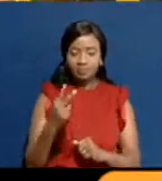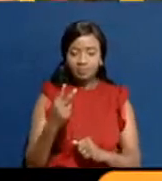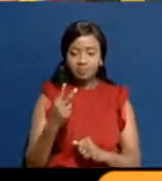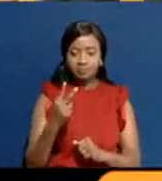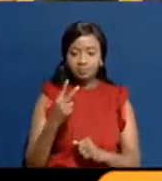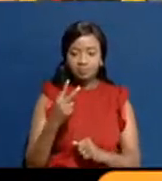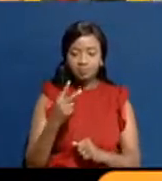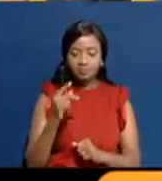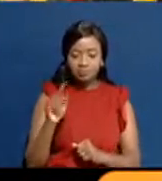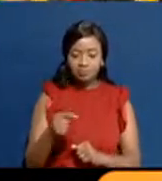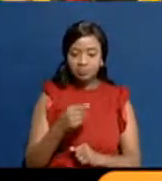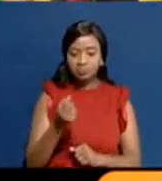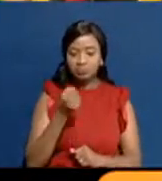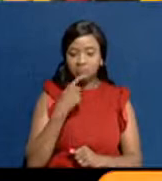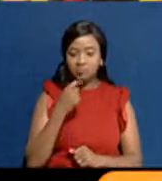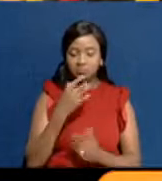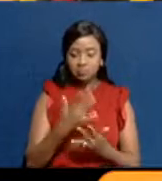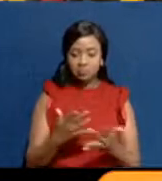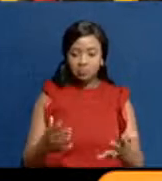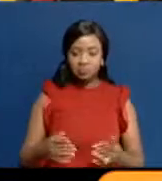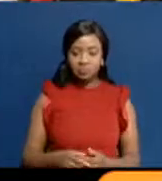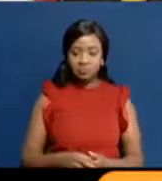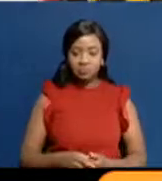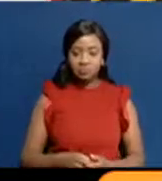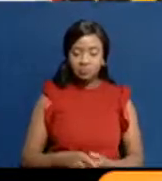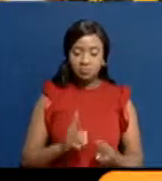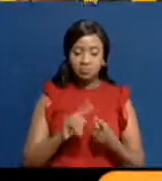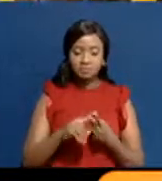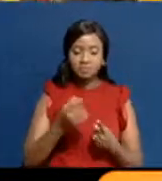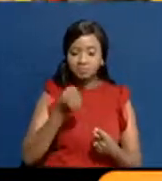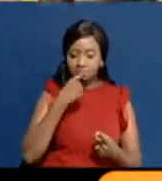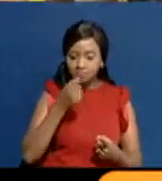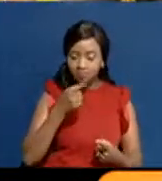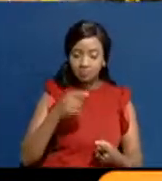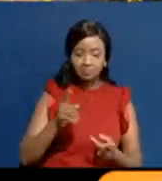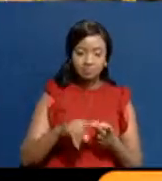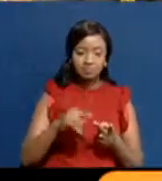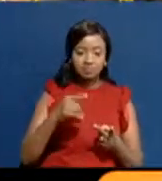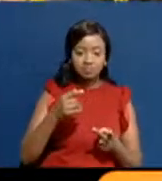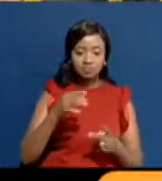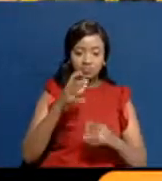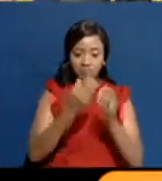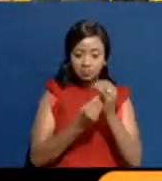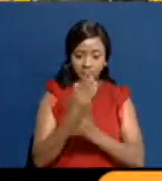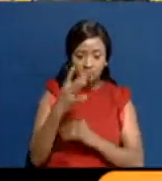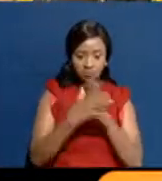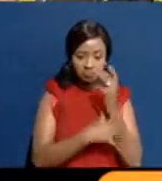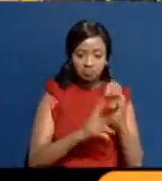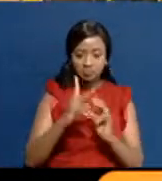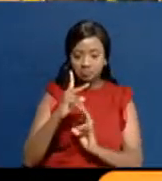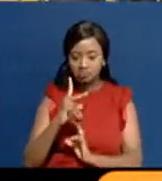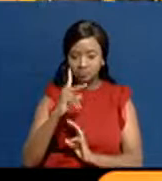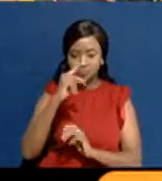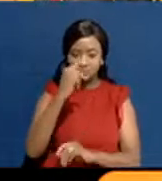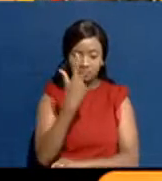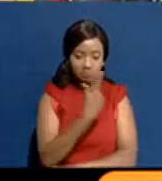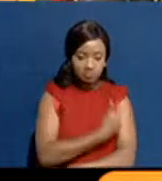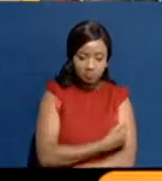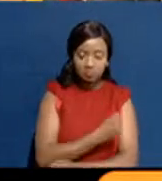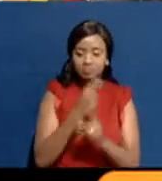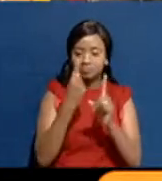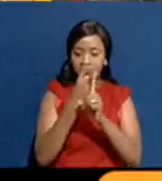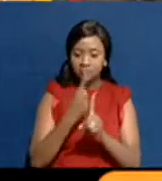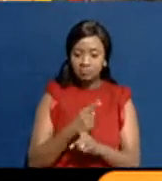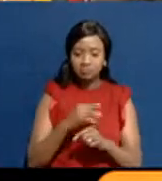I mean when I say medical commodities? I'm talking about painkillers, antibiotics. I'm talking about gloves, syringes, cotton wool, bandages,